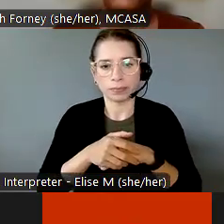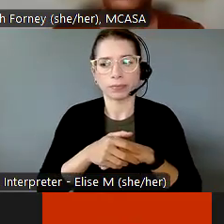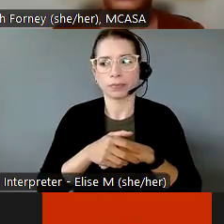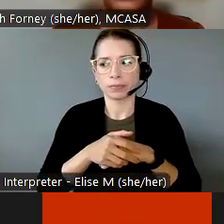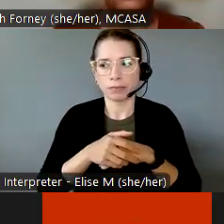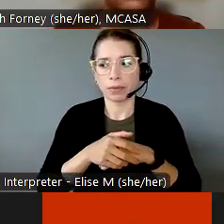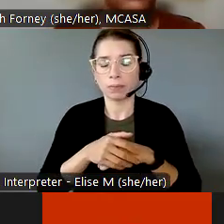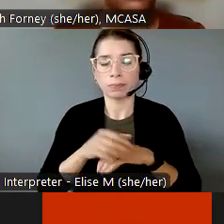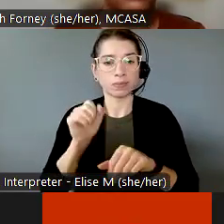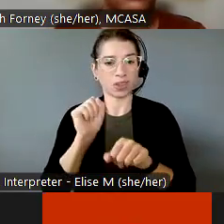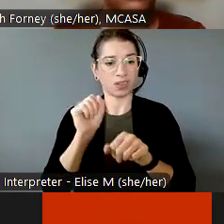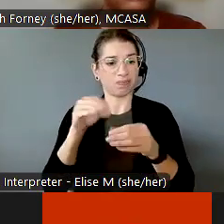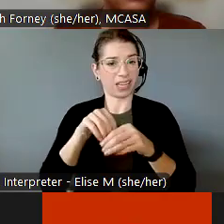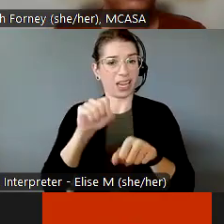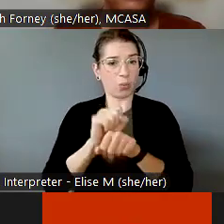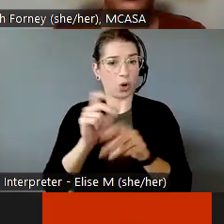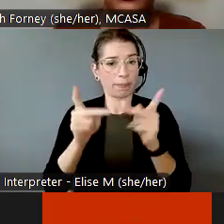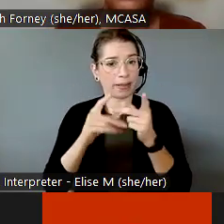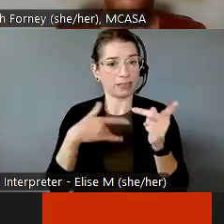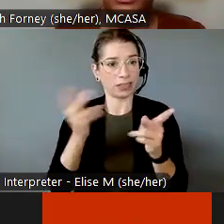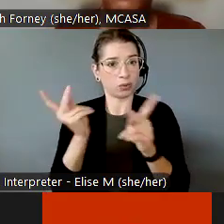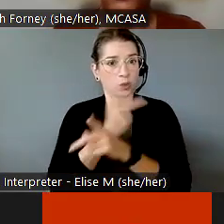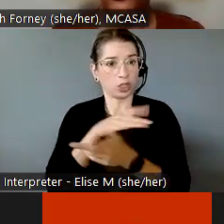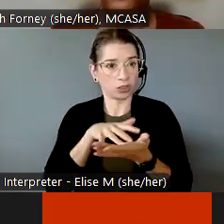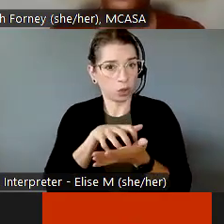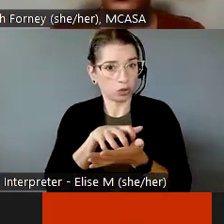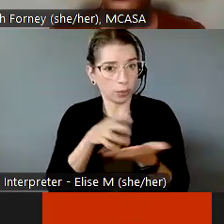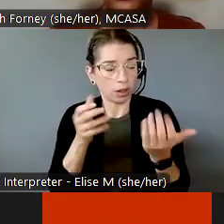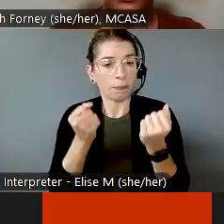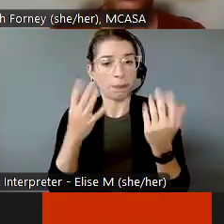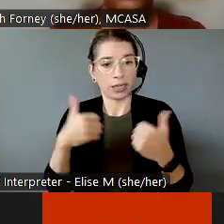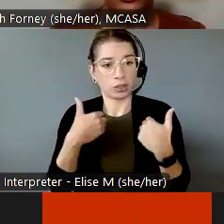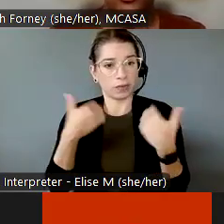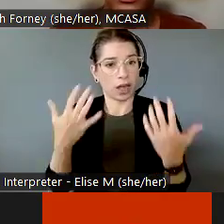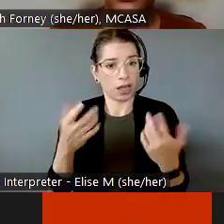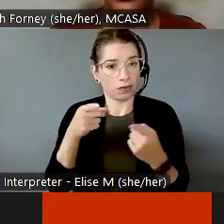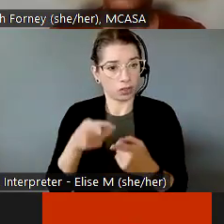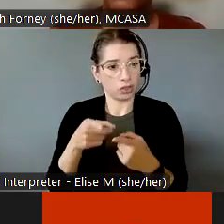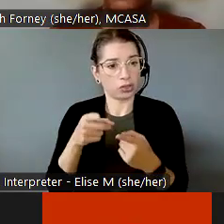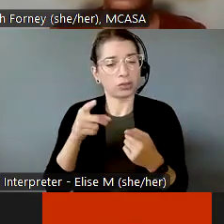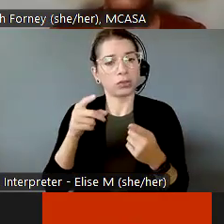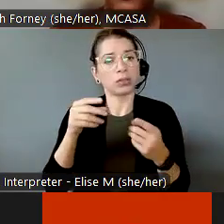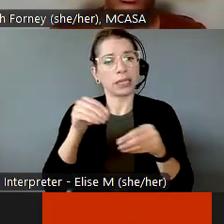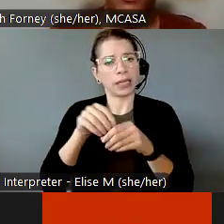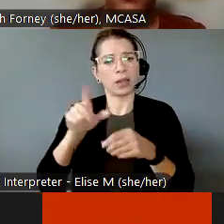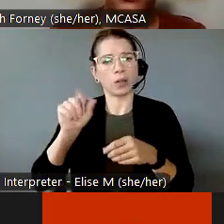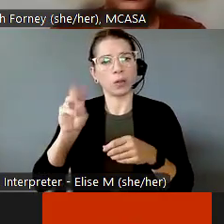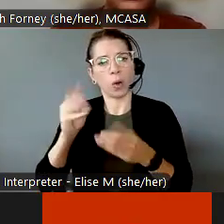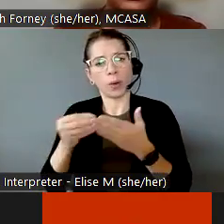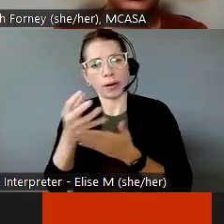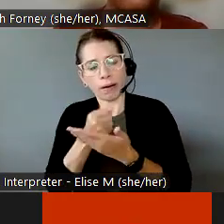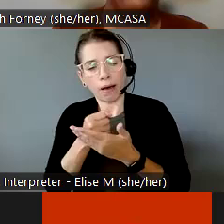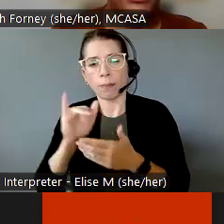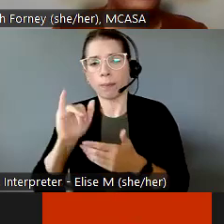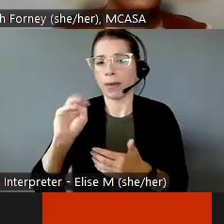Workplace vulnerability. Many survivors who fall into our low income or immigrant